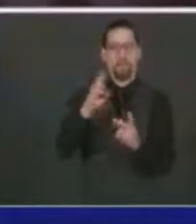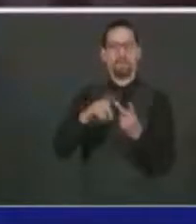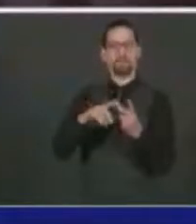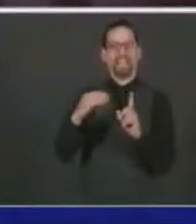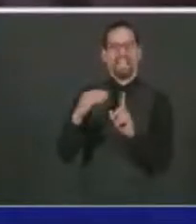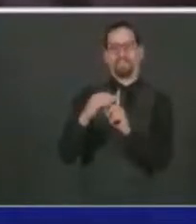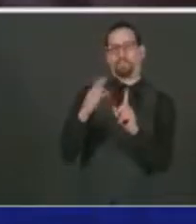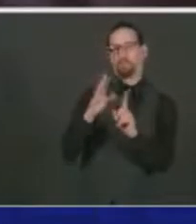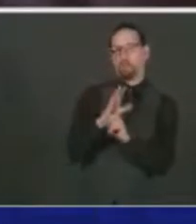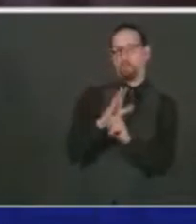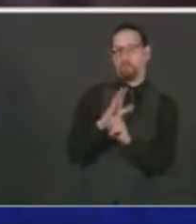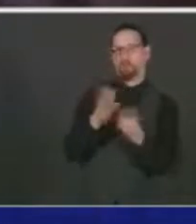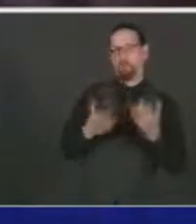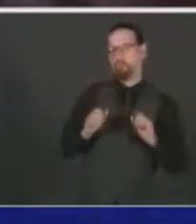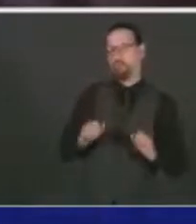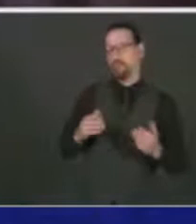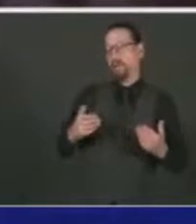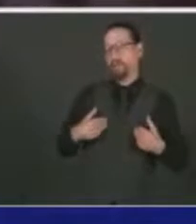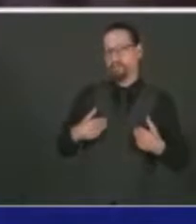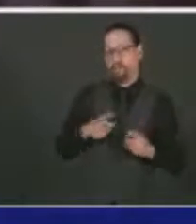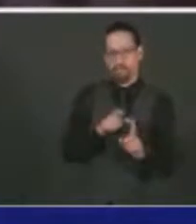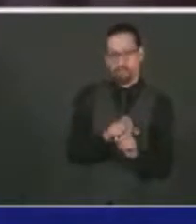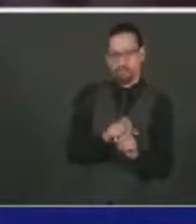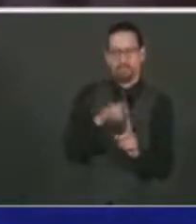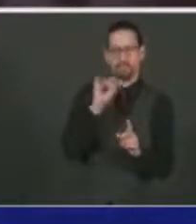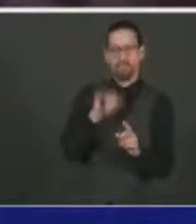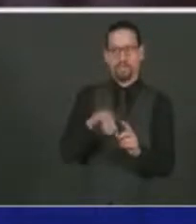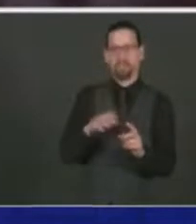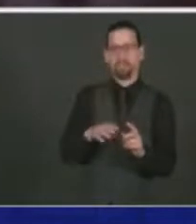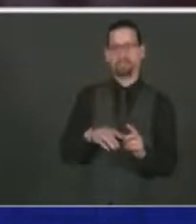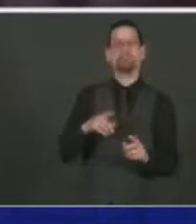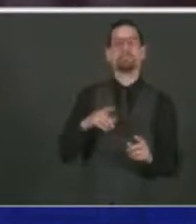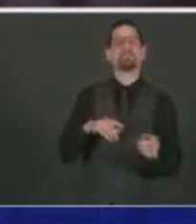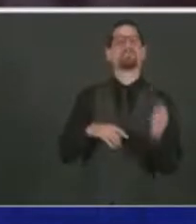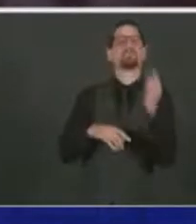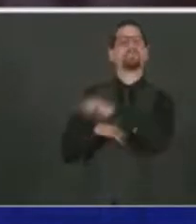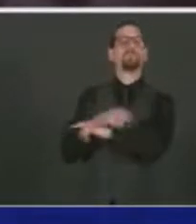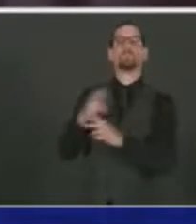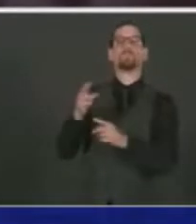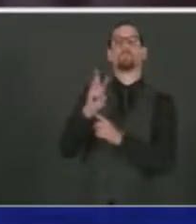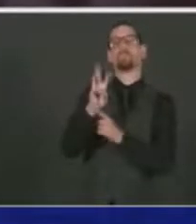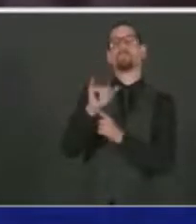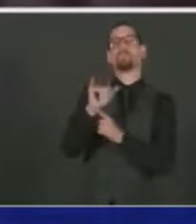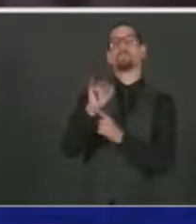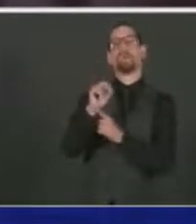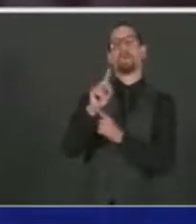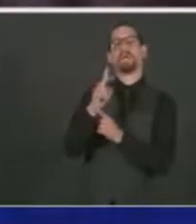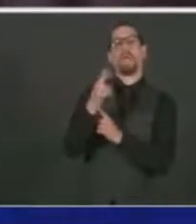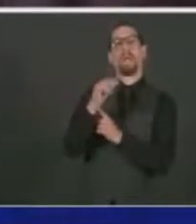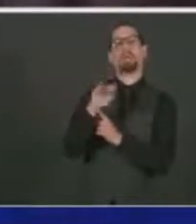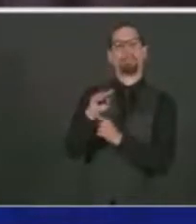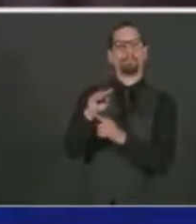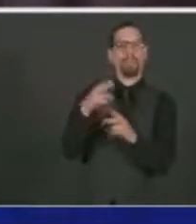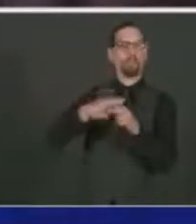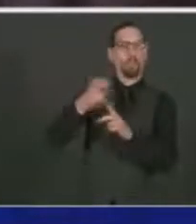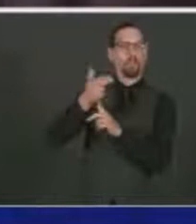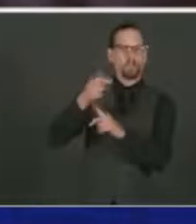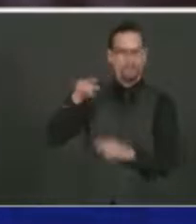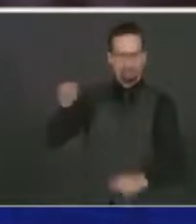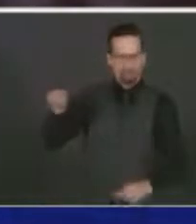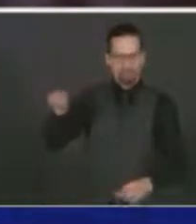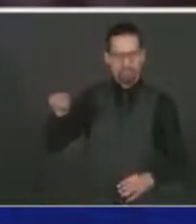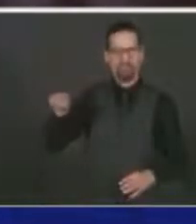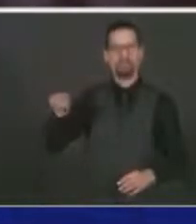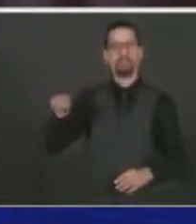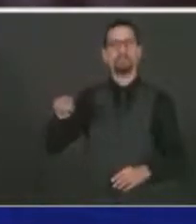quarantine. That which is happening at the Wyndham, while we might change facilities, the